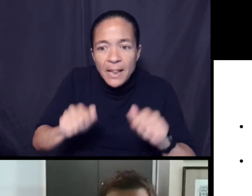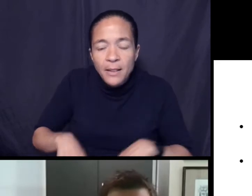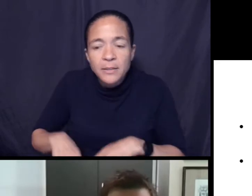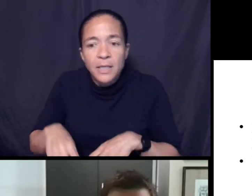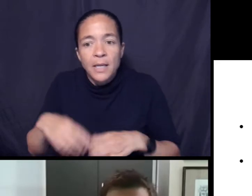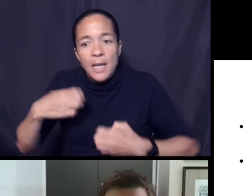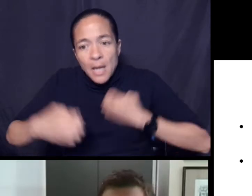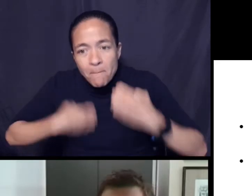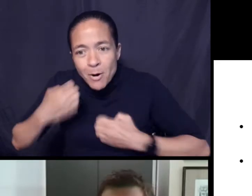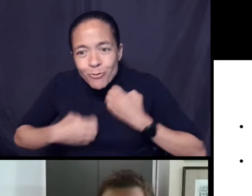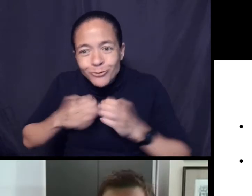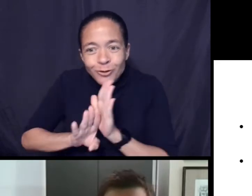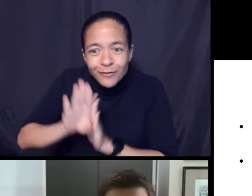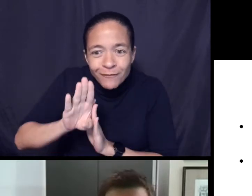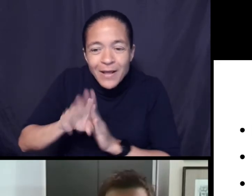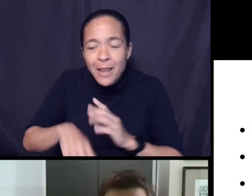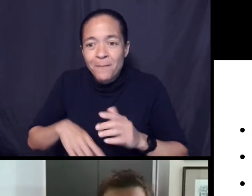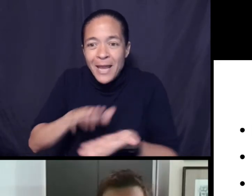and educational development.